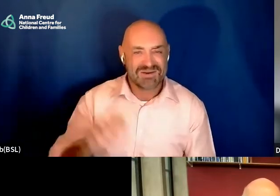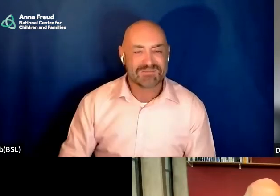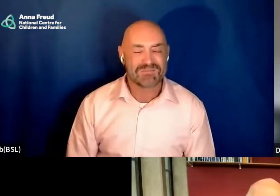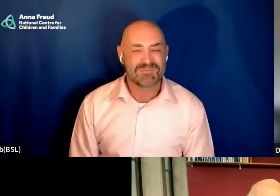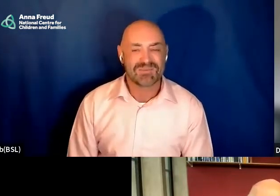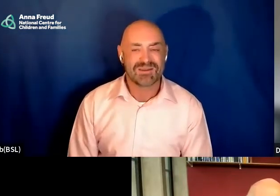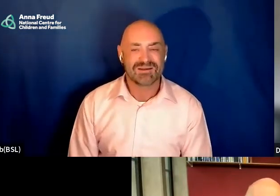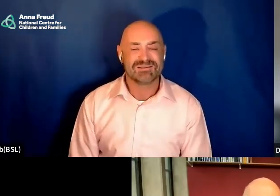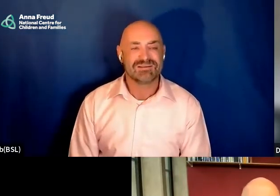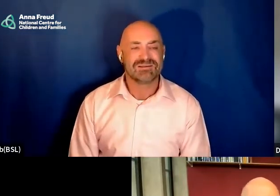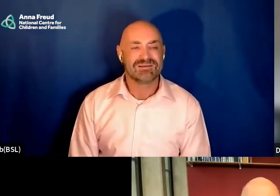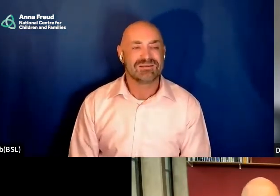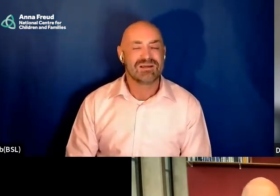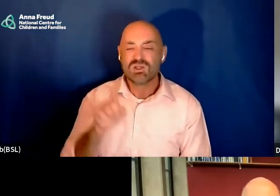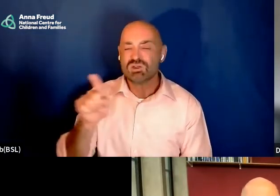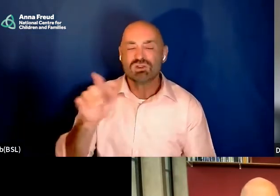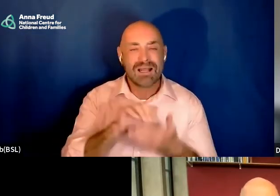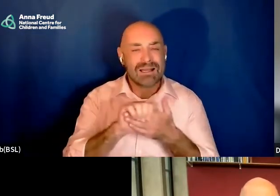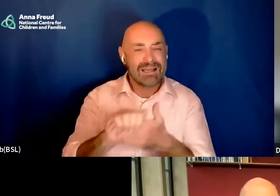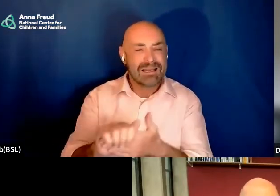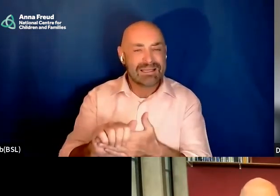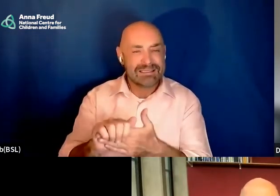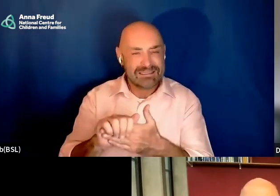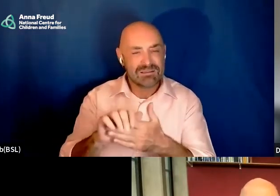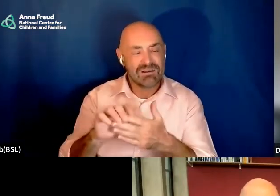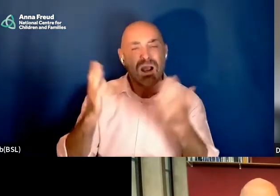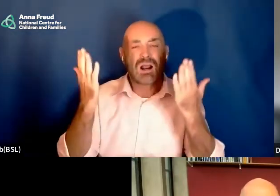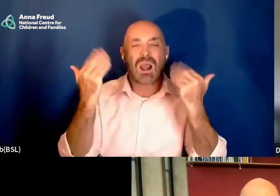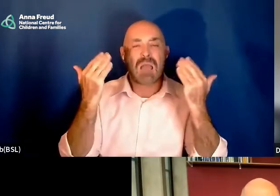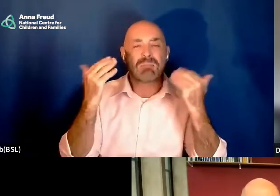And she leads the Climate Cares program,